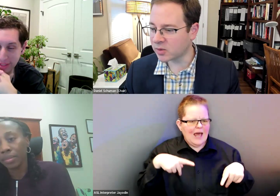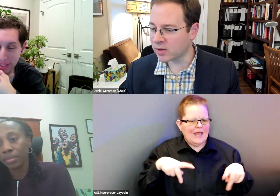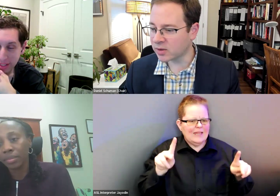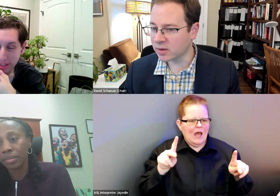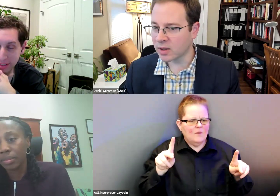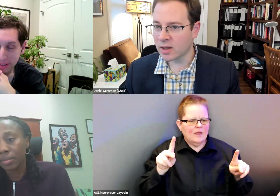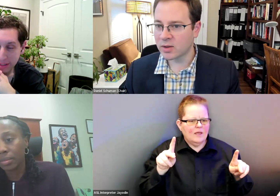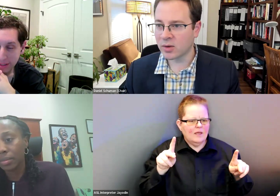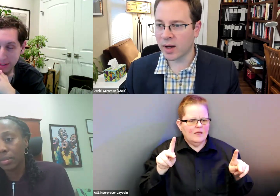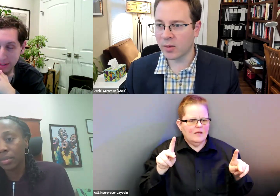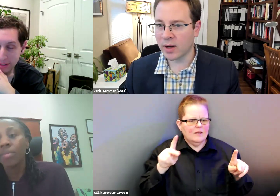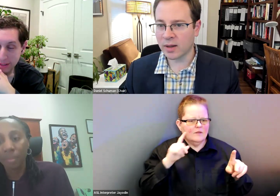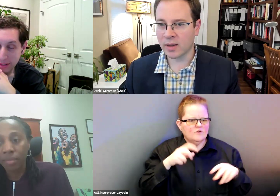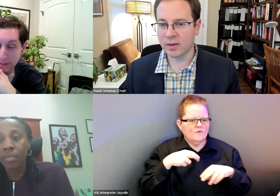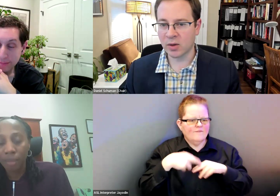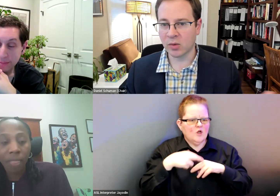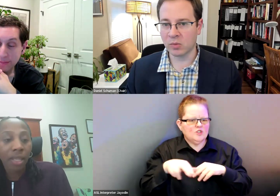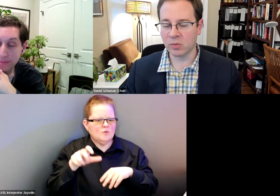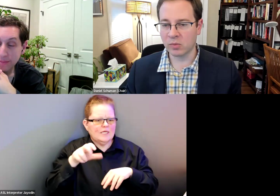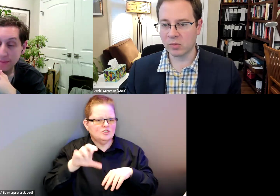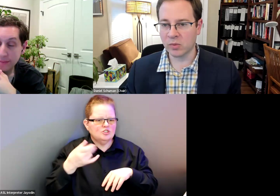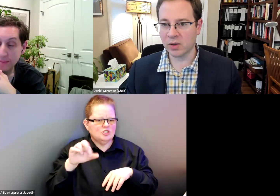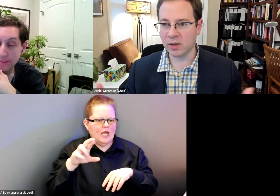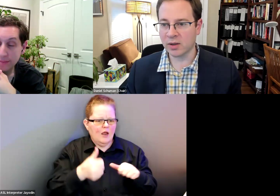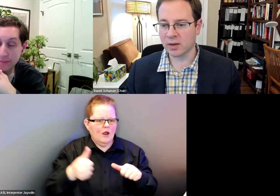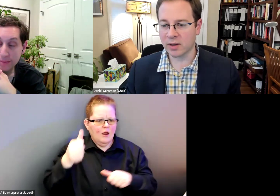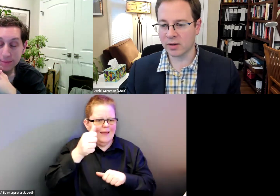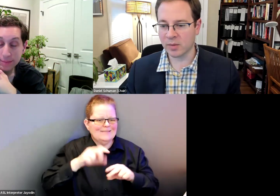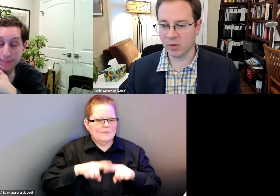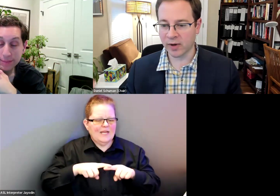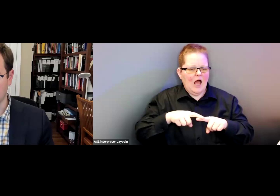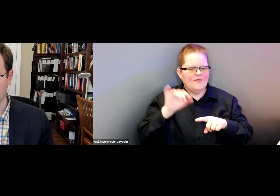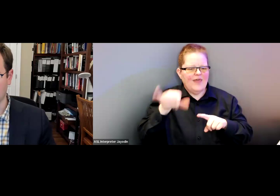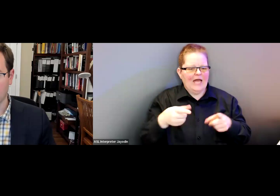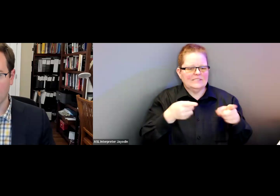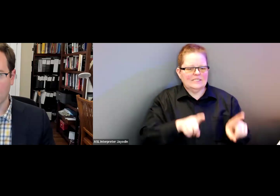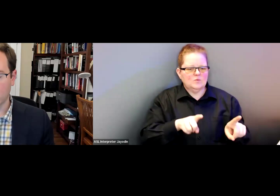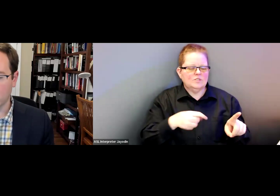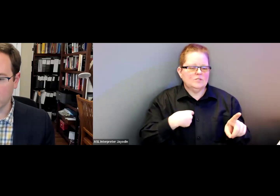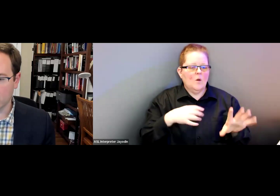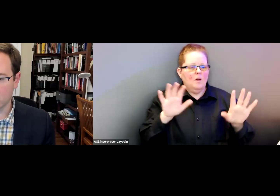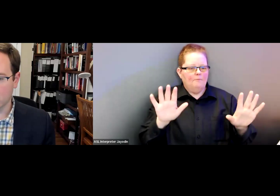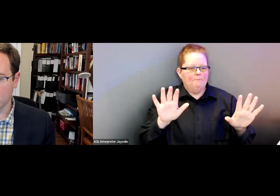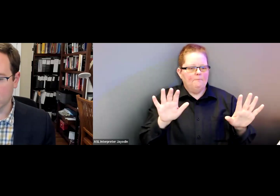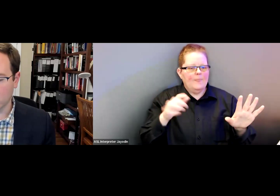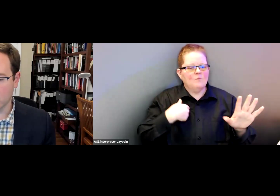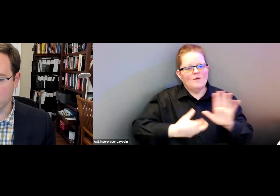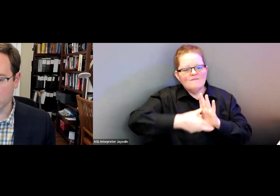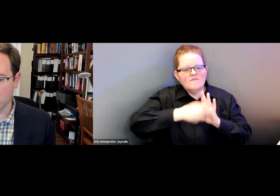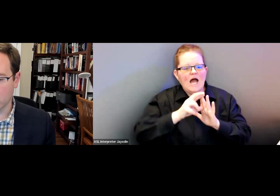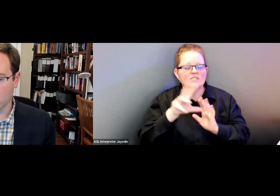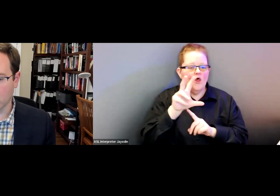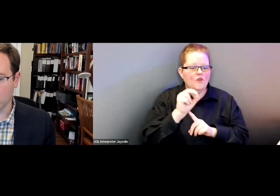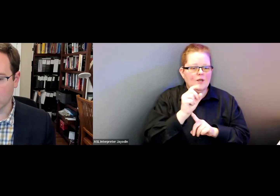on the situation. So that way, so here, let me revise. So 30 minutes, 3